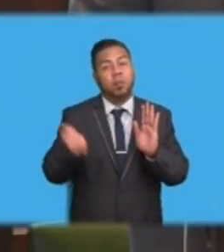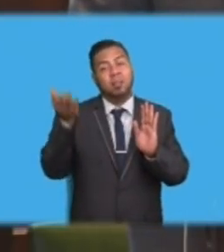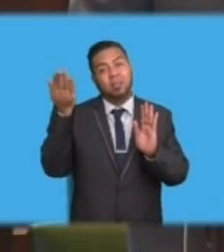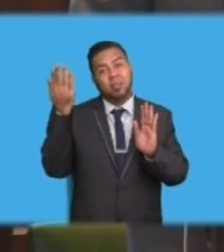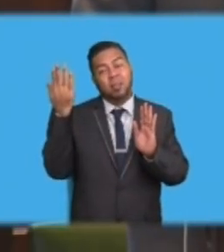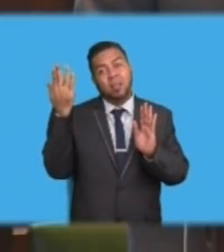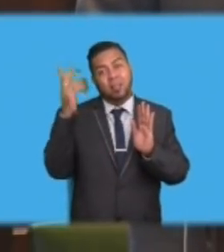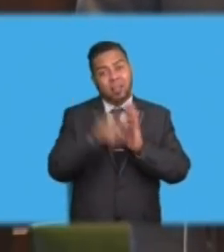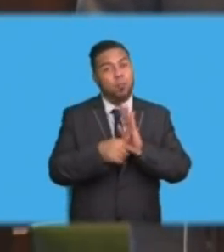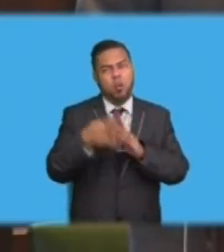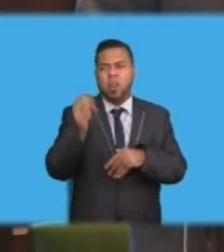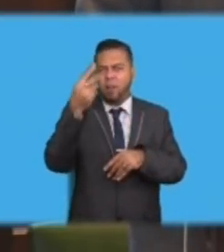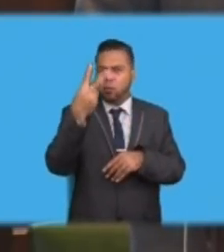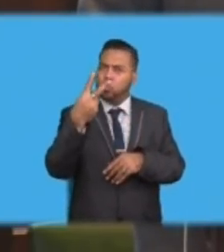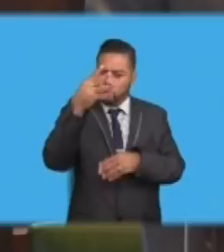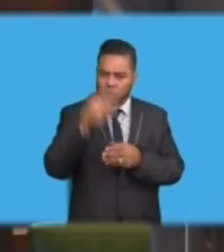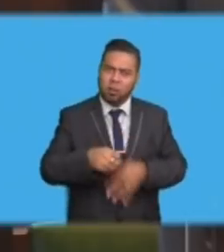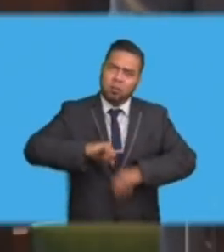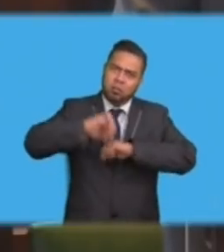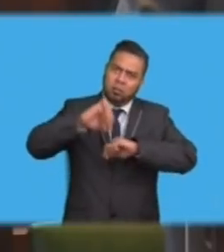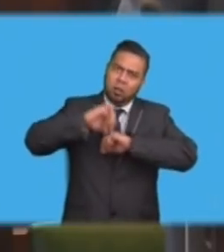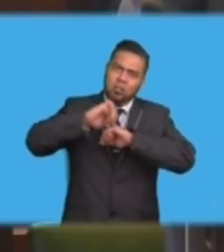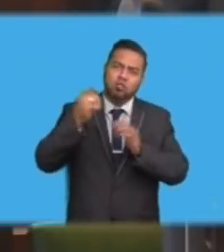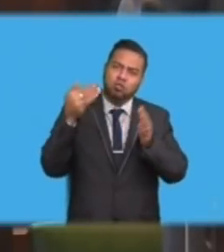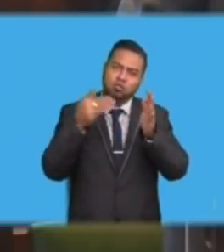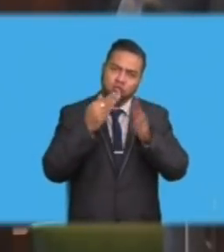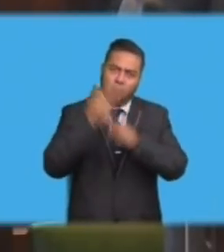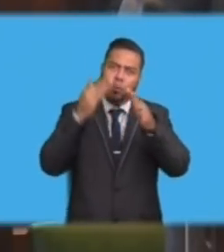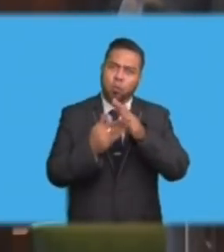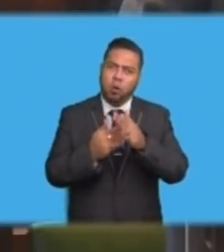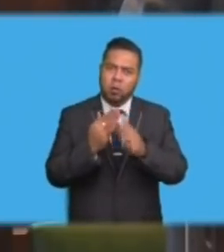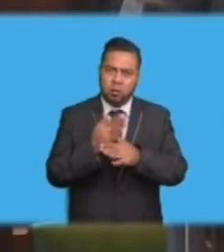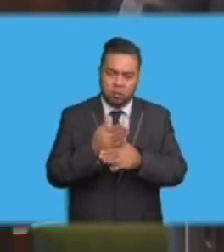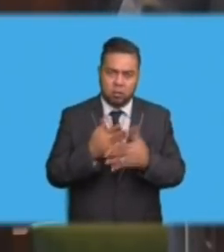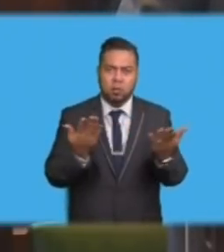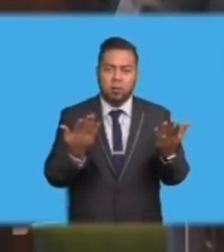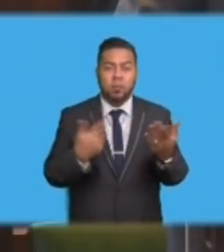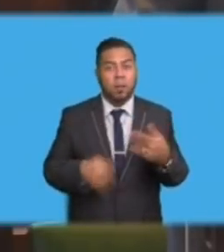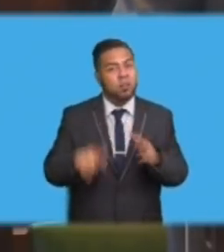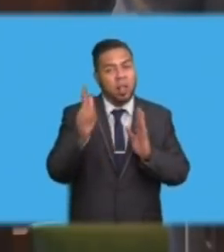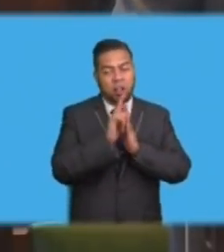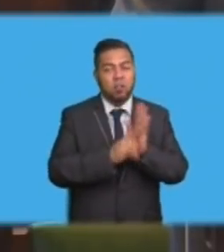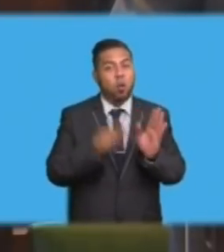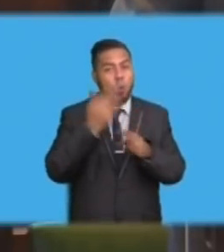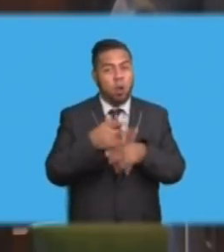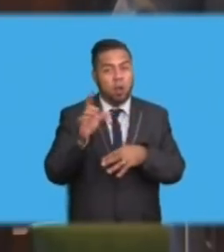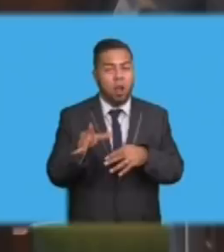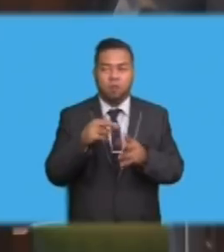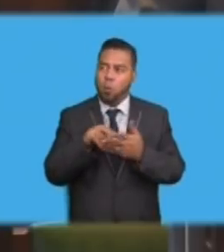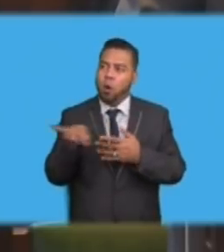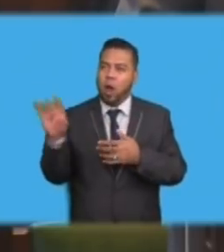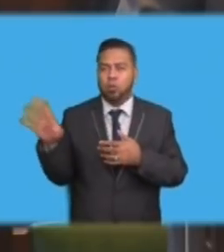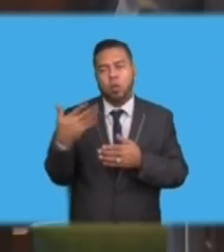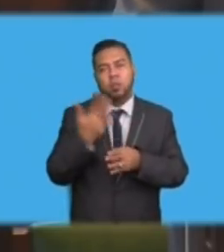been only a total of 2 strikes that were recorded but was declared unlawful as the workers had walked off their job